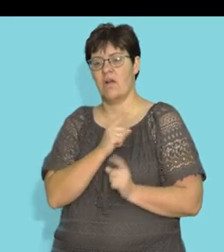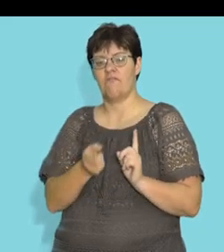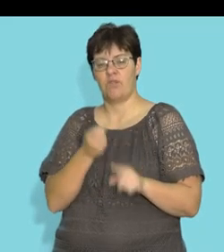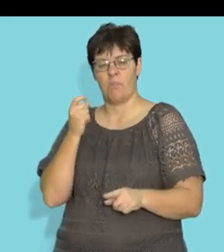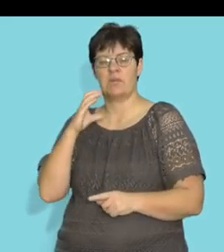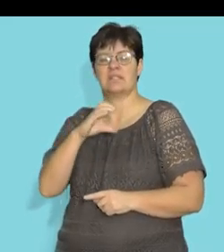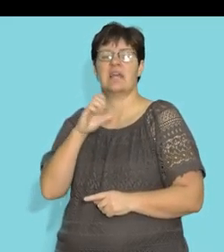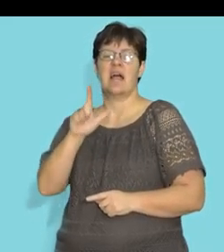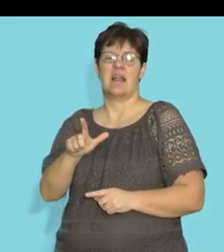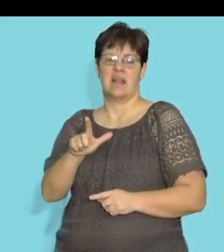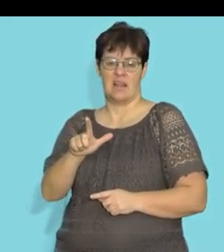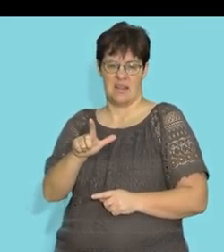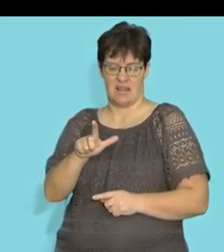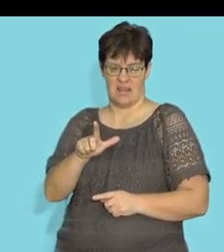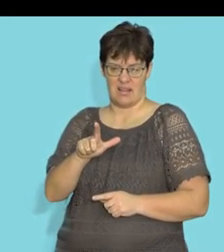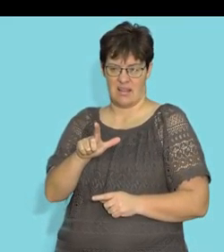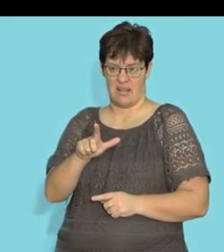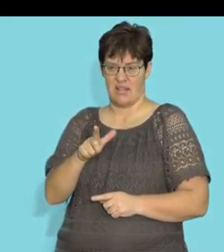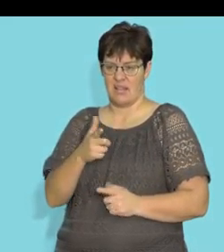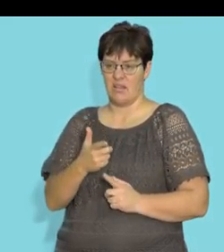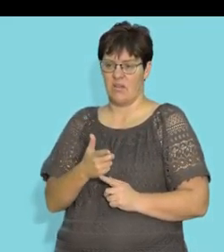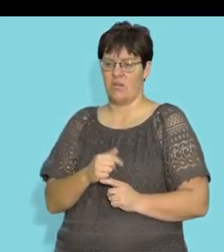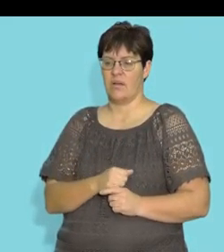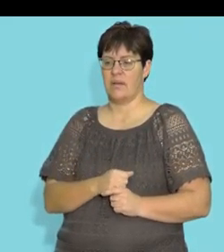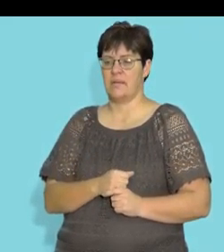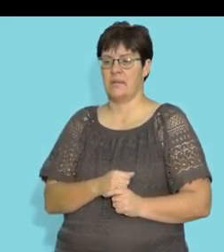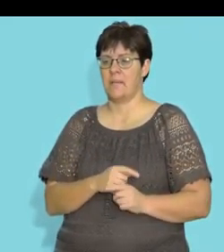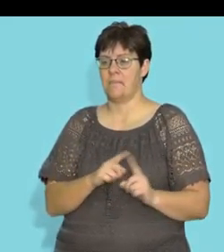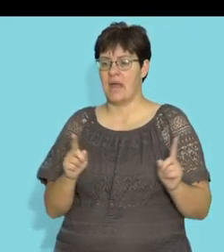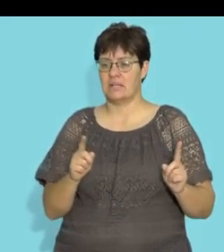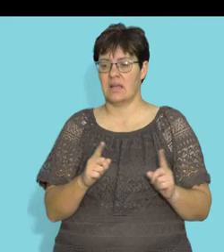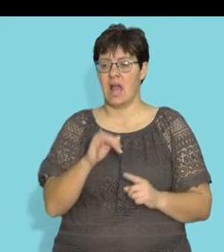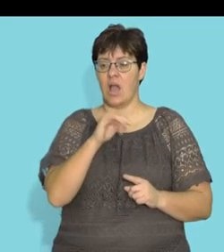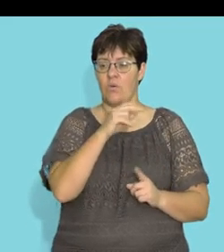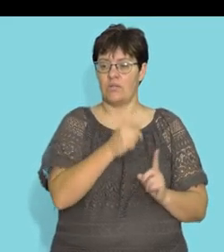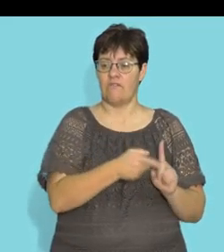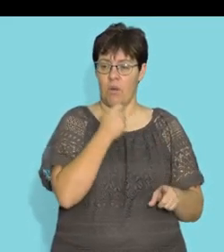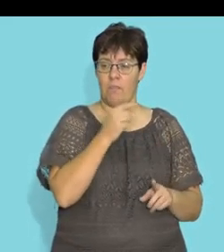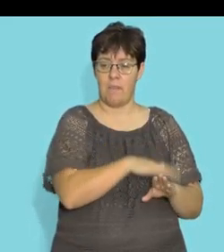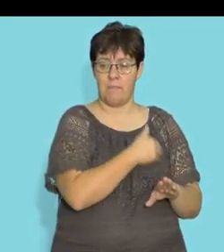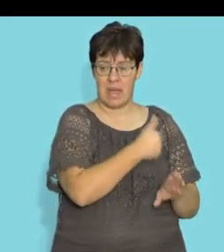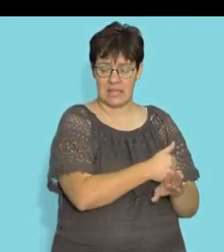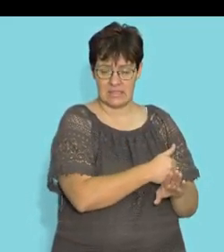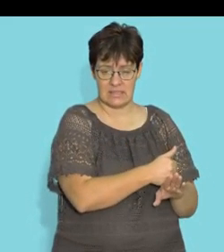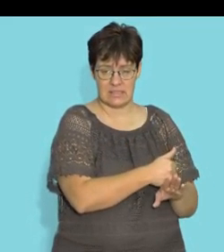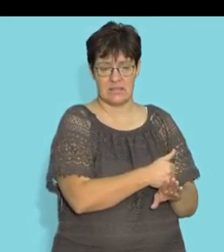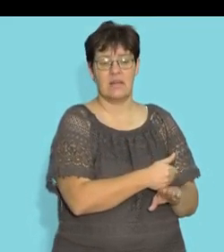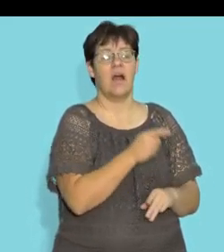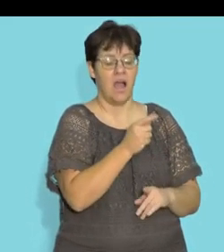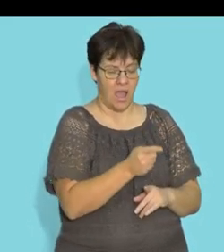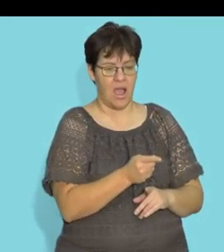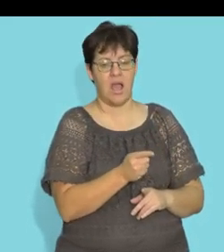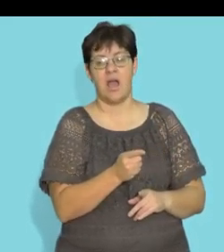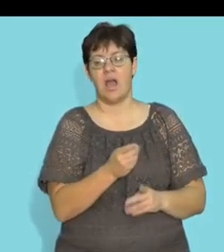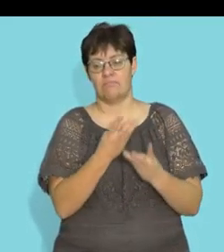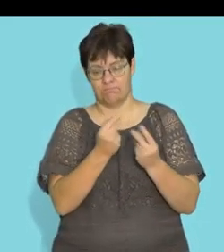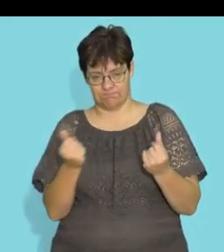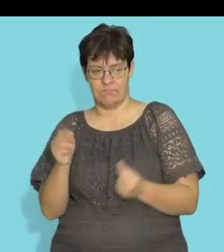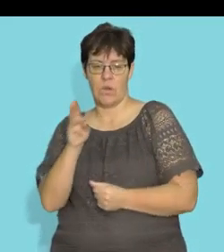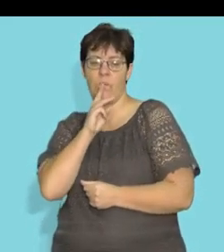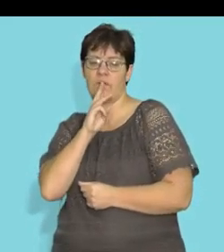a pH of just smaller than 7, the ions from the acid will not hydrolyze because